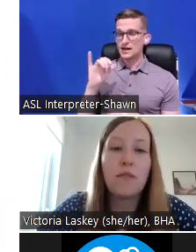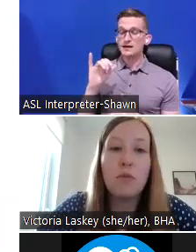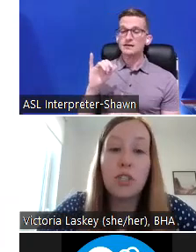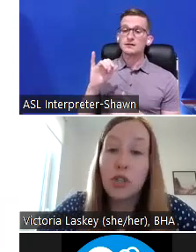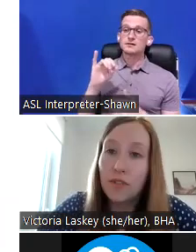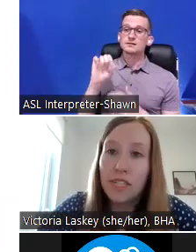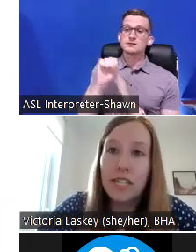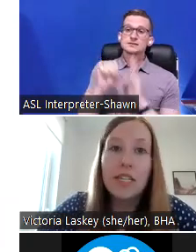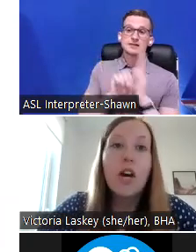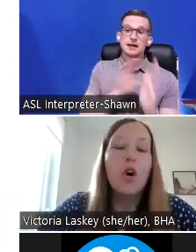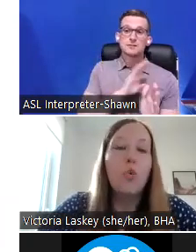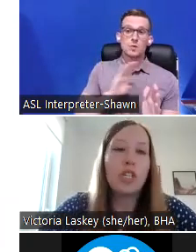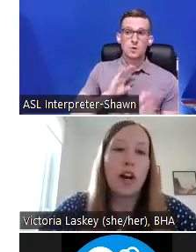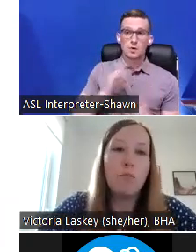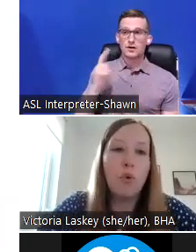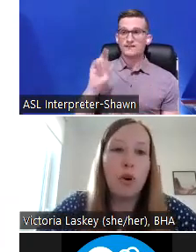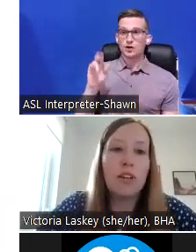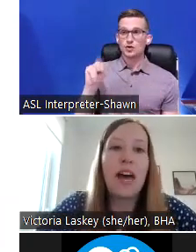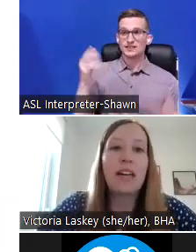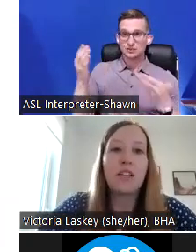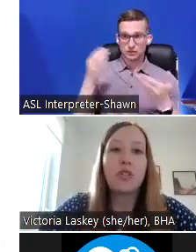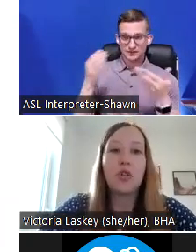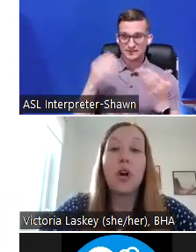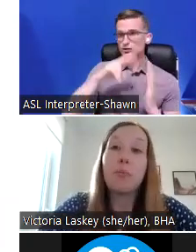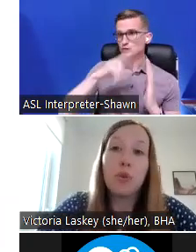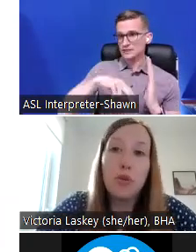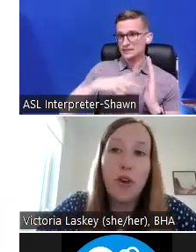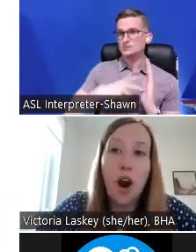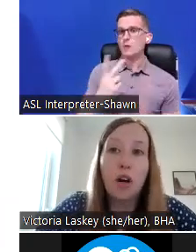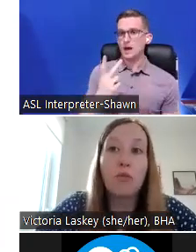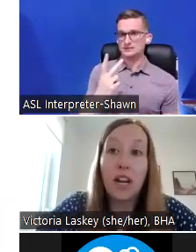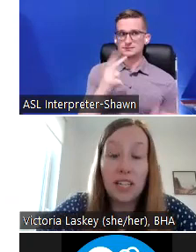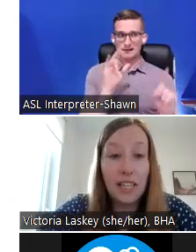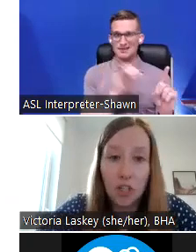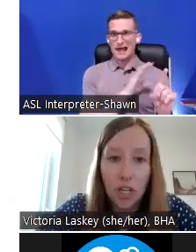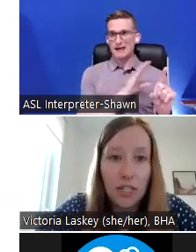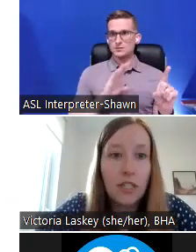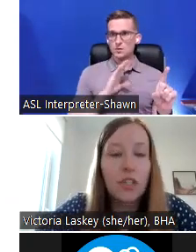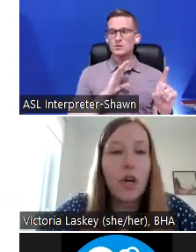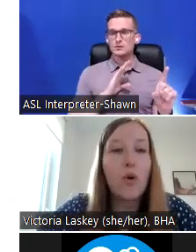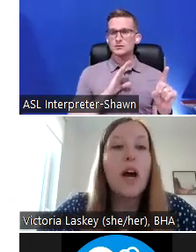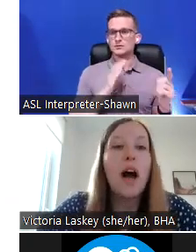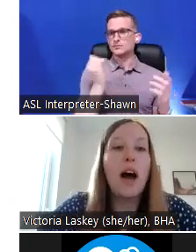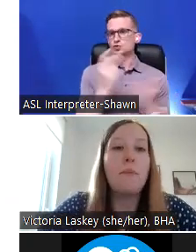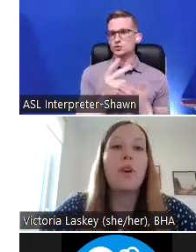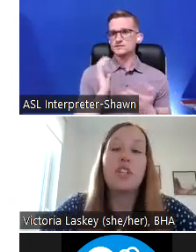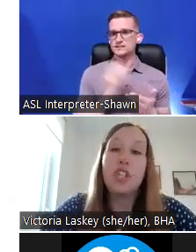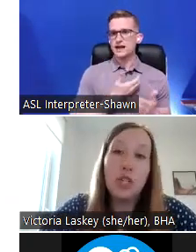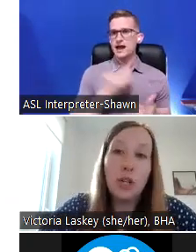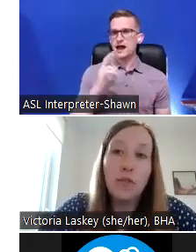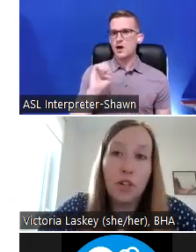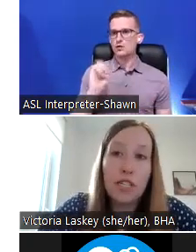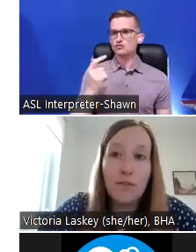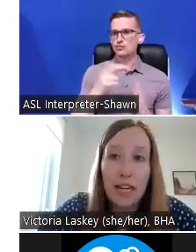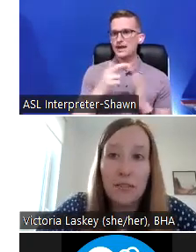Board of Human Services, which is our board that gets to approve our regulations. So with a